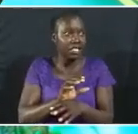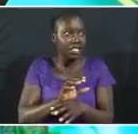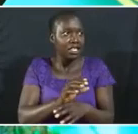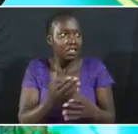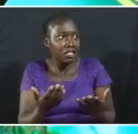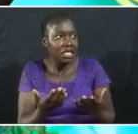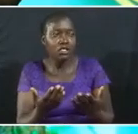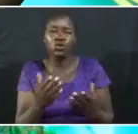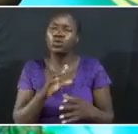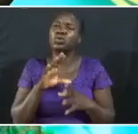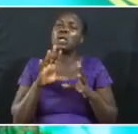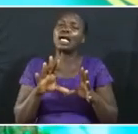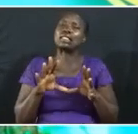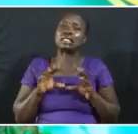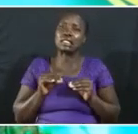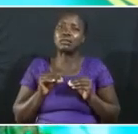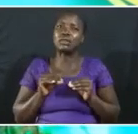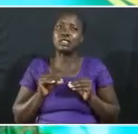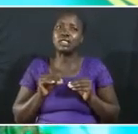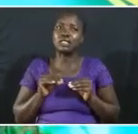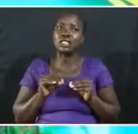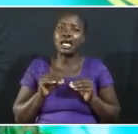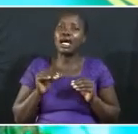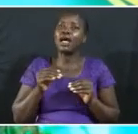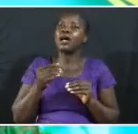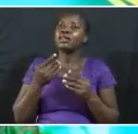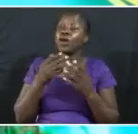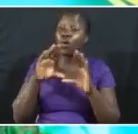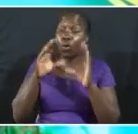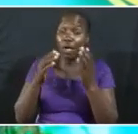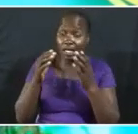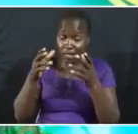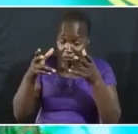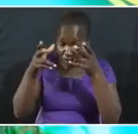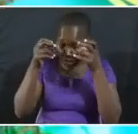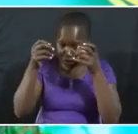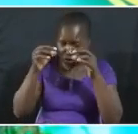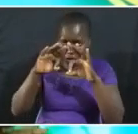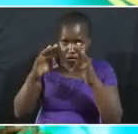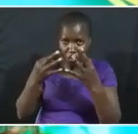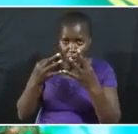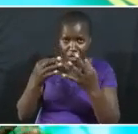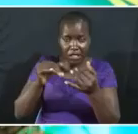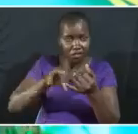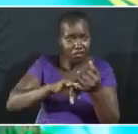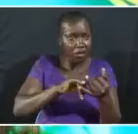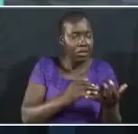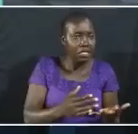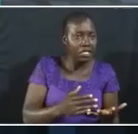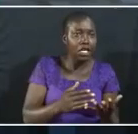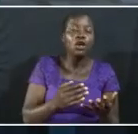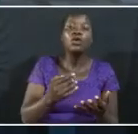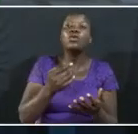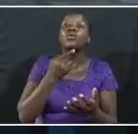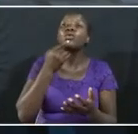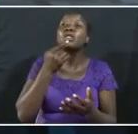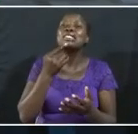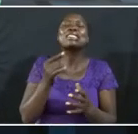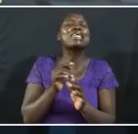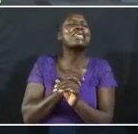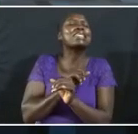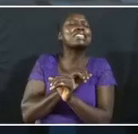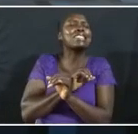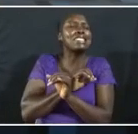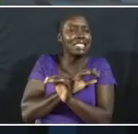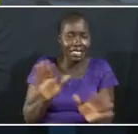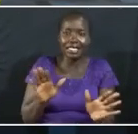is to tolerate worldly perception of marriage and family in the church. We will put it, lay it bare as